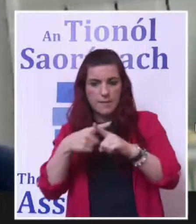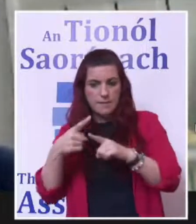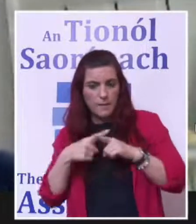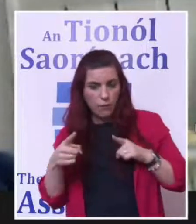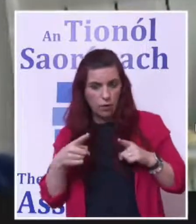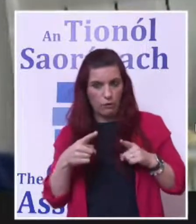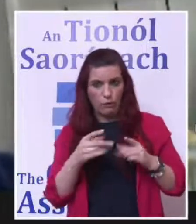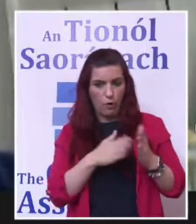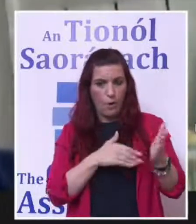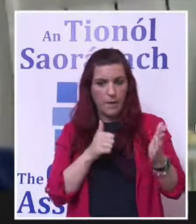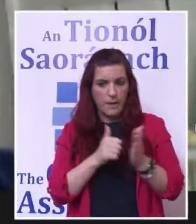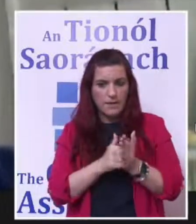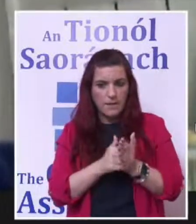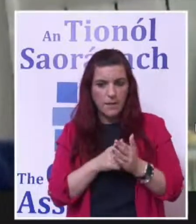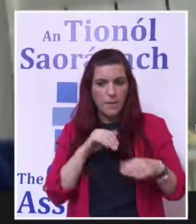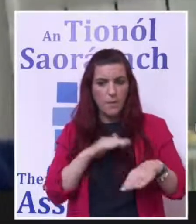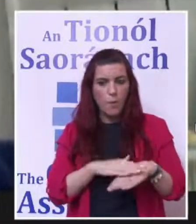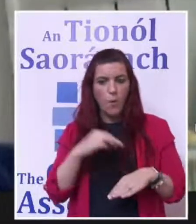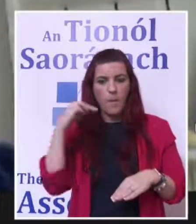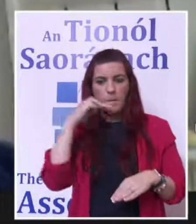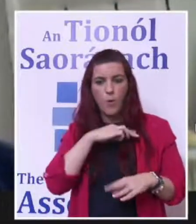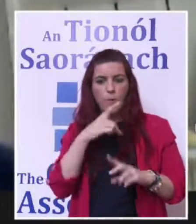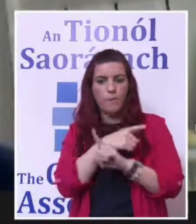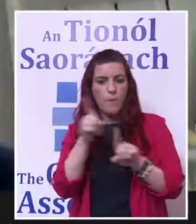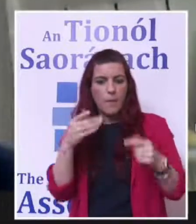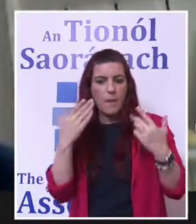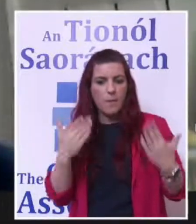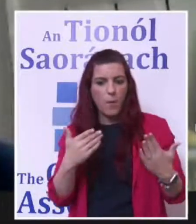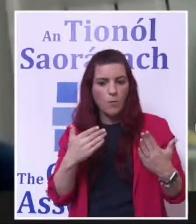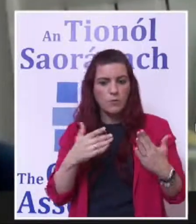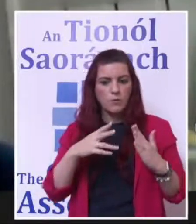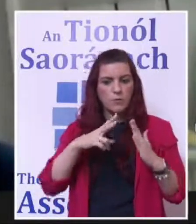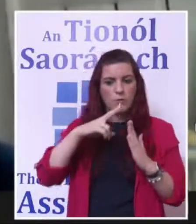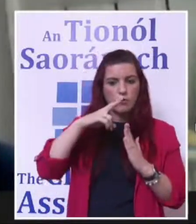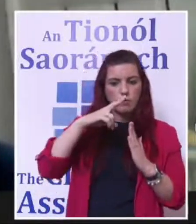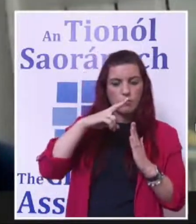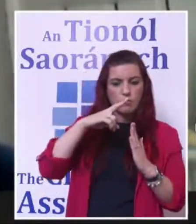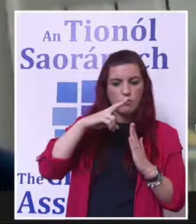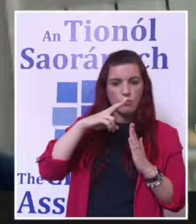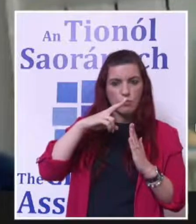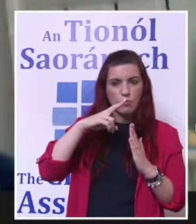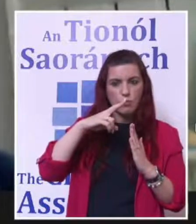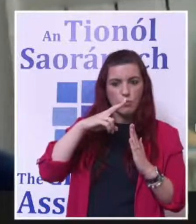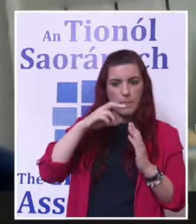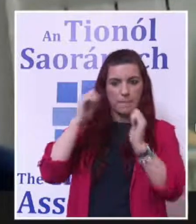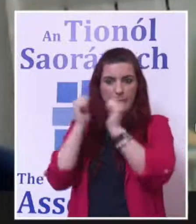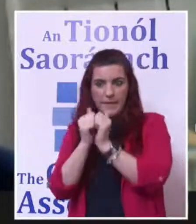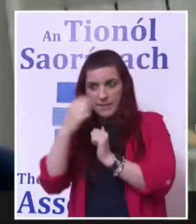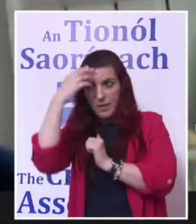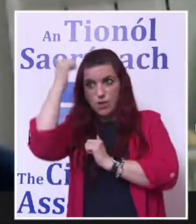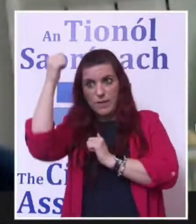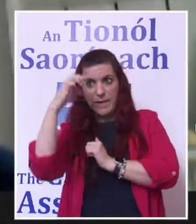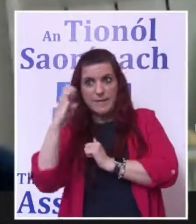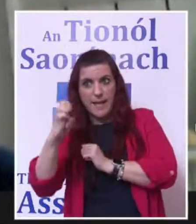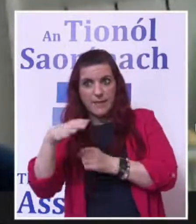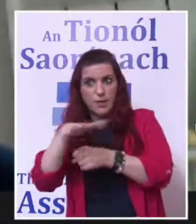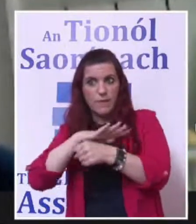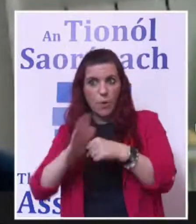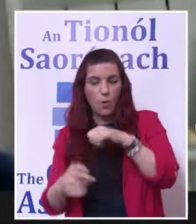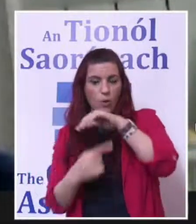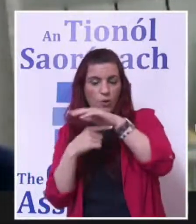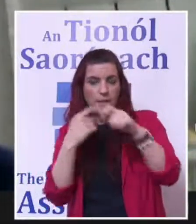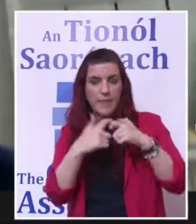point, that it's more important for them at the moment to meet the chief executive of the local authority than the mayor,